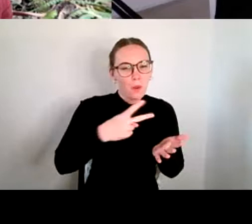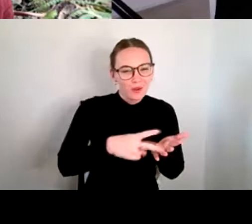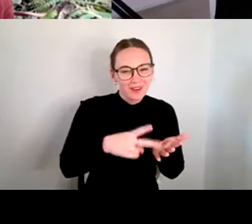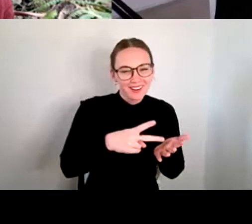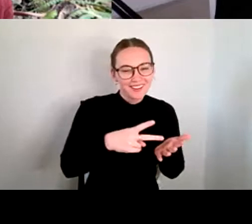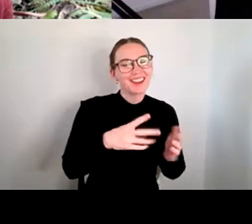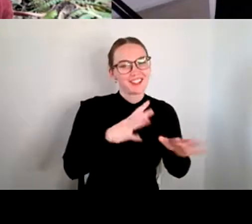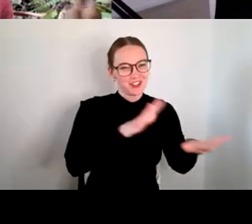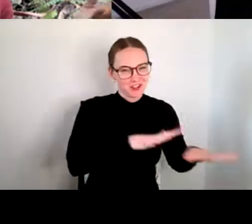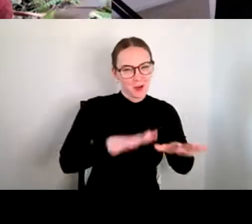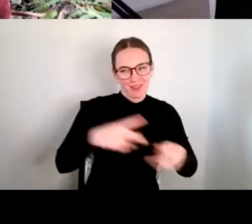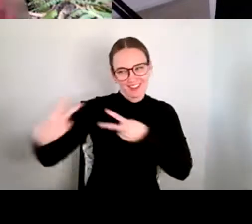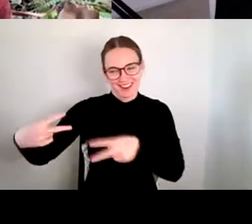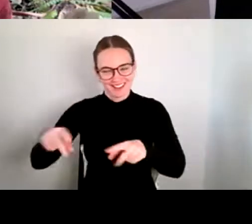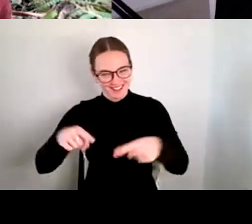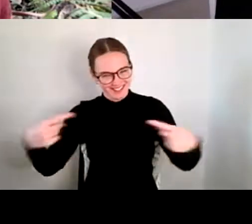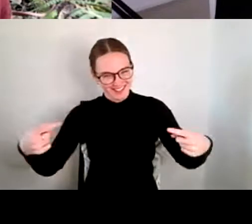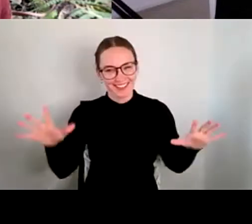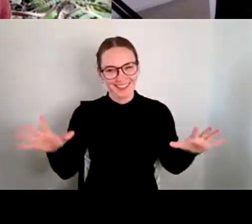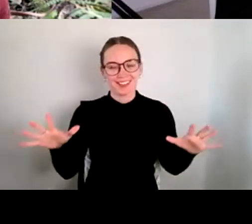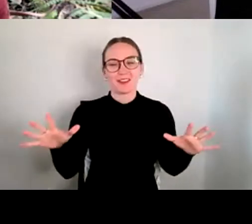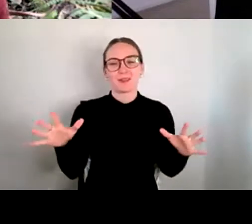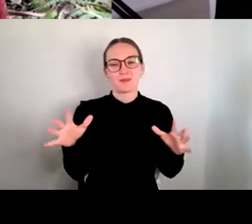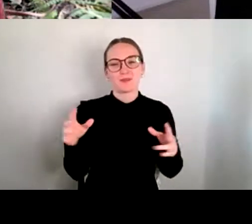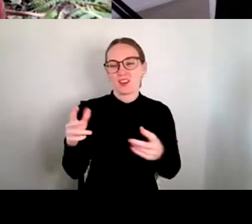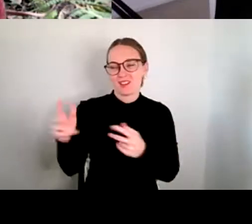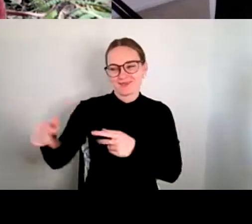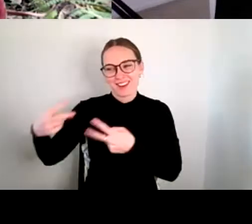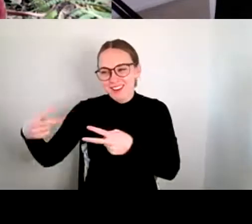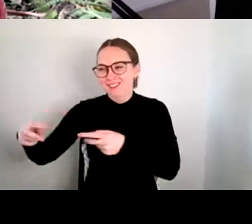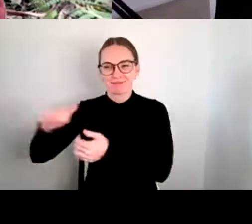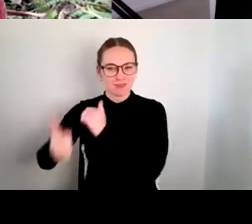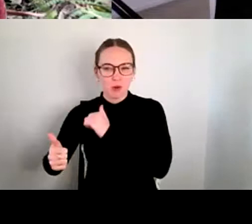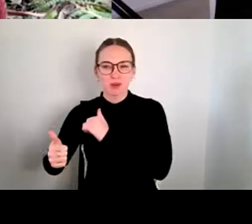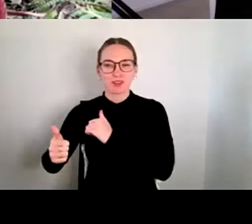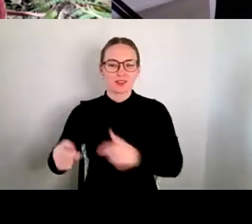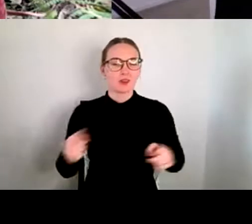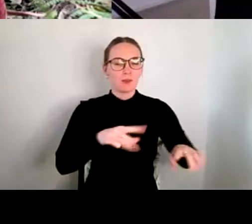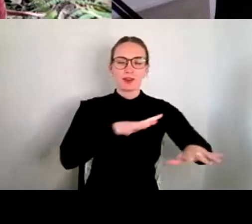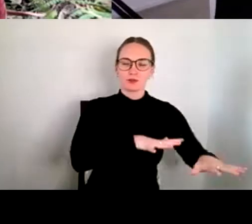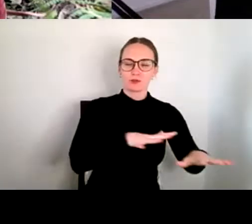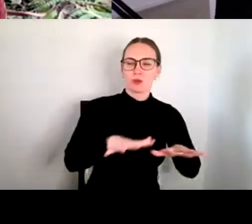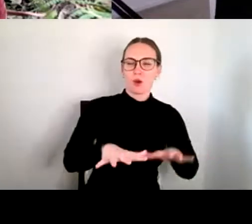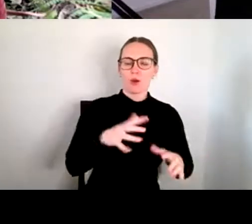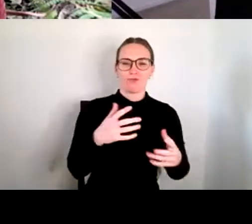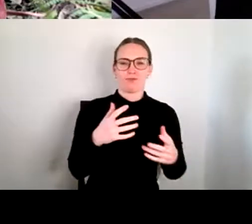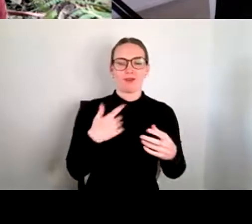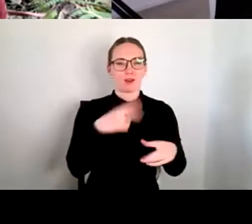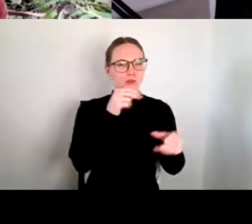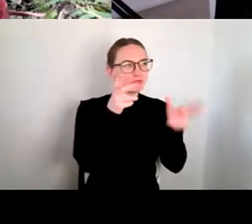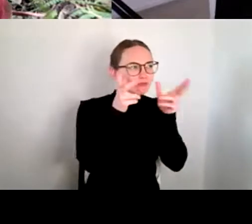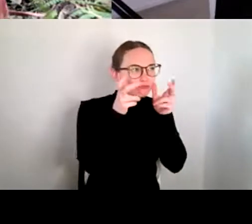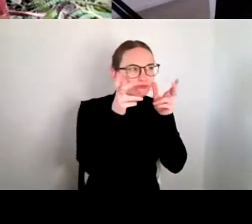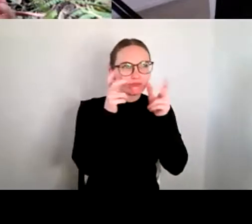dancing, than lots of other sporting activities. So slowness allowed me to perceive the place more, and that